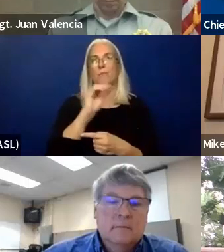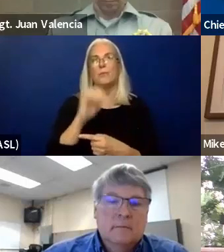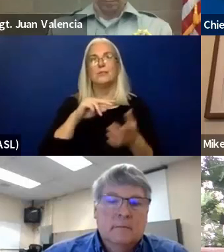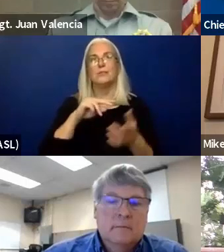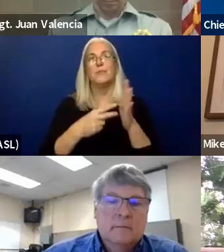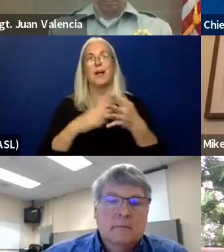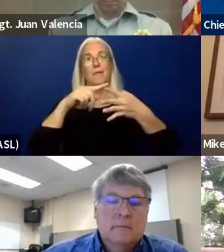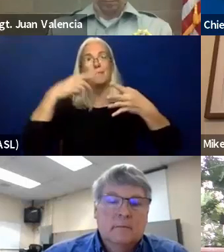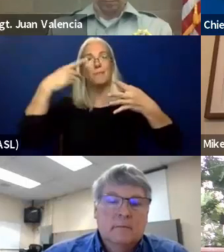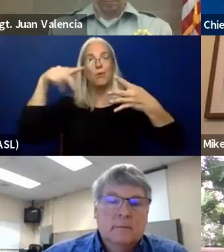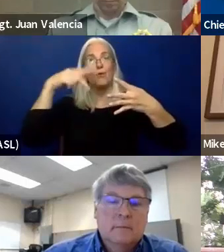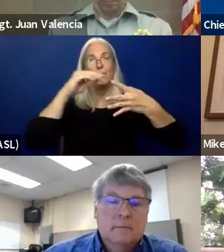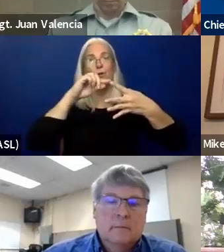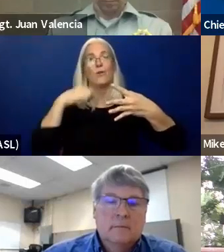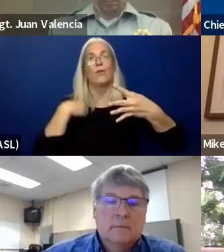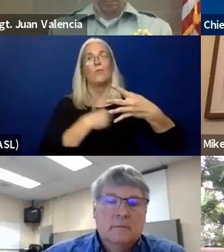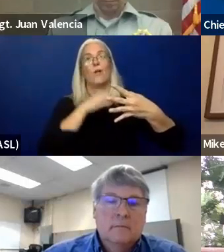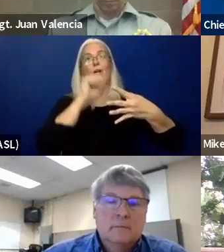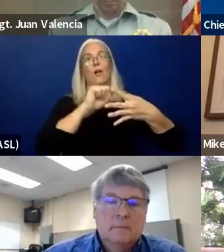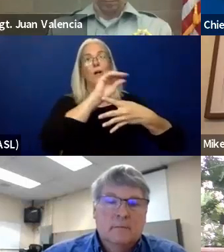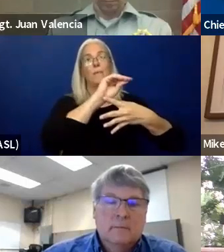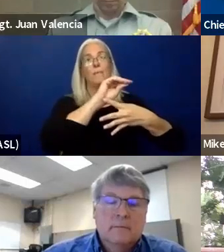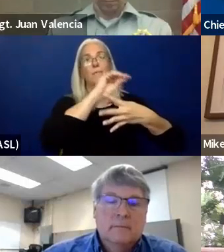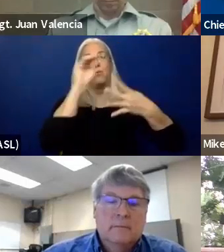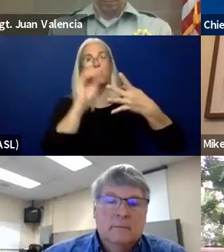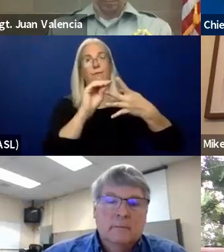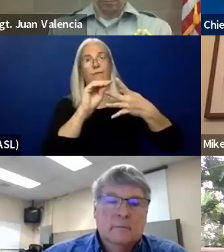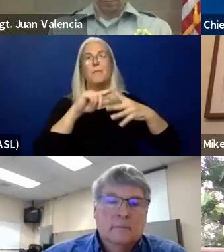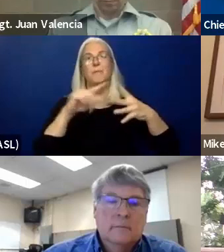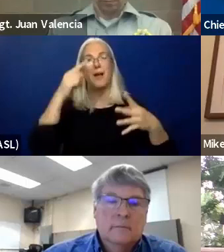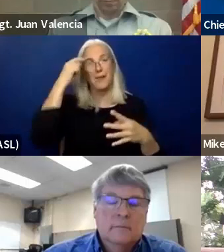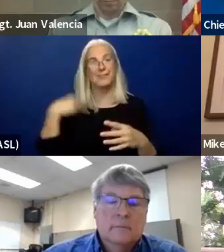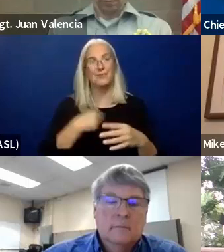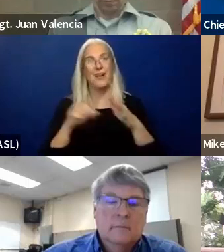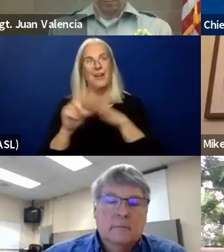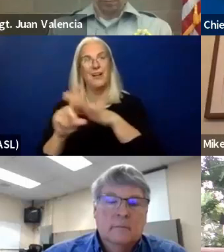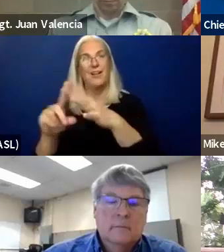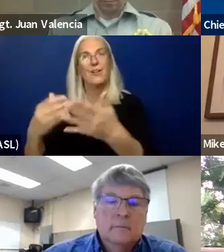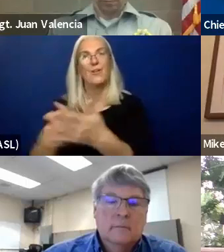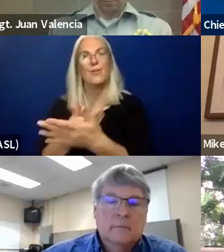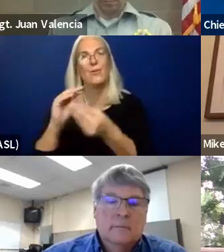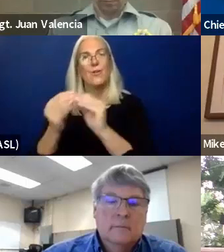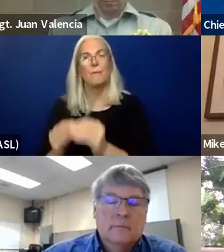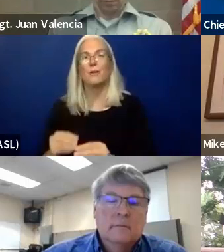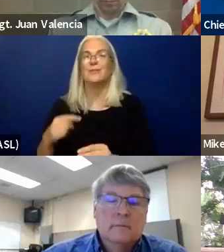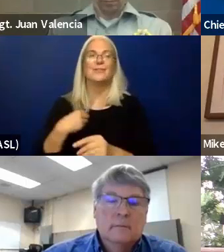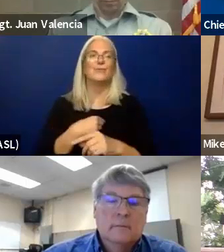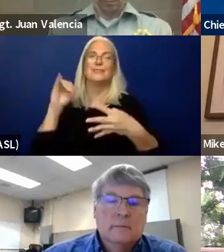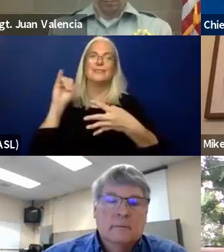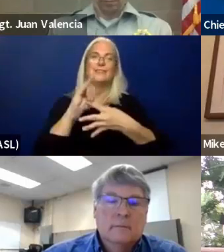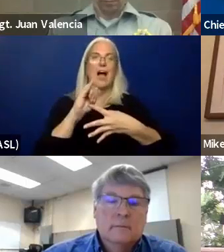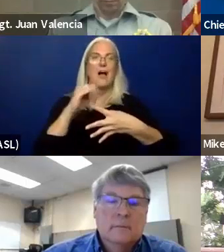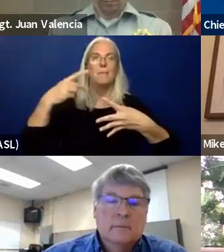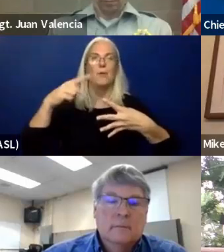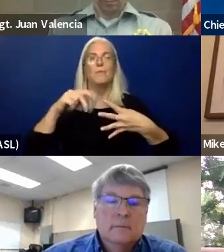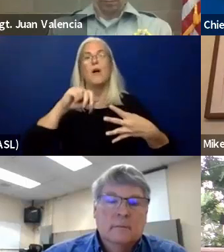now the new daily case rate keeps us in the purple tier. Though many neighboring Bay Area counties have moved into red, we still have a